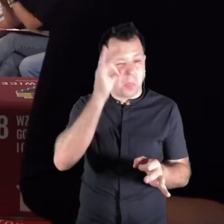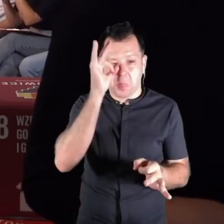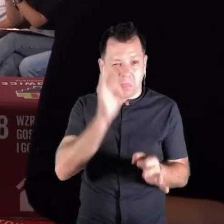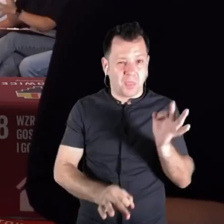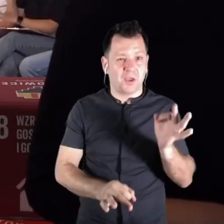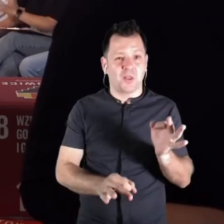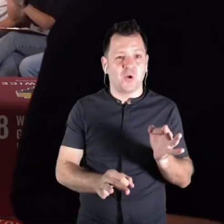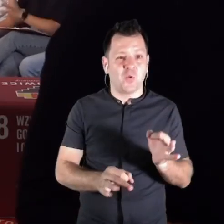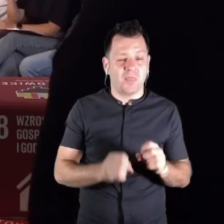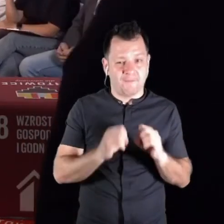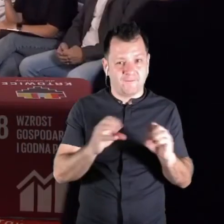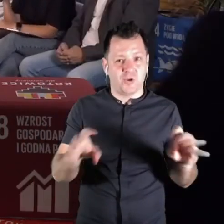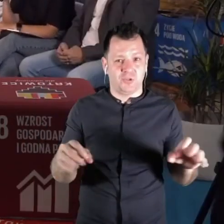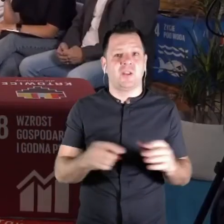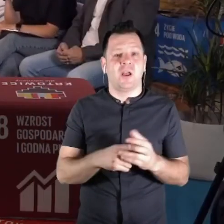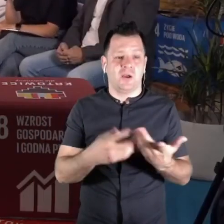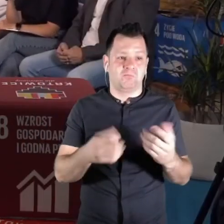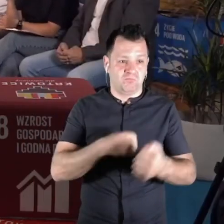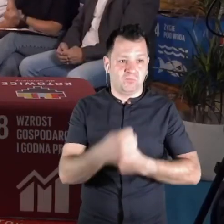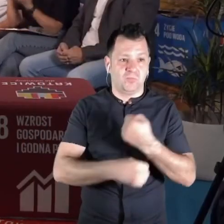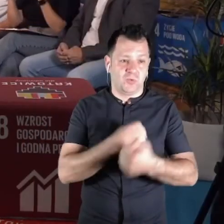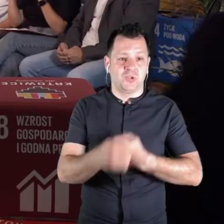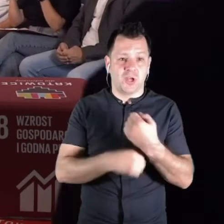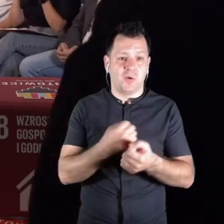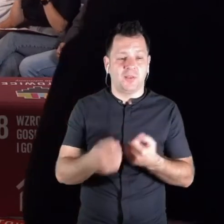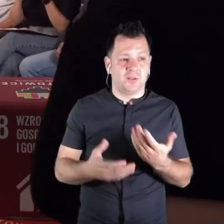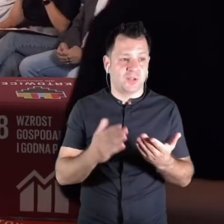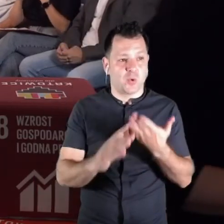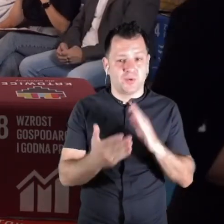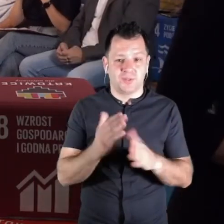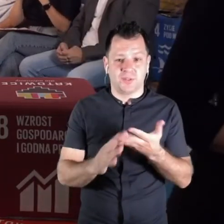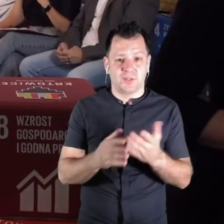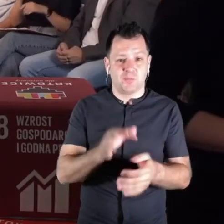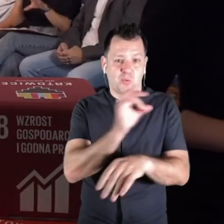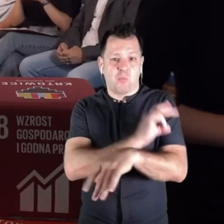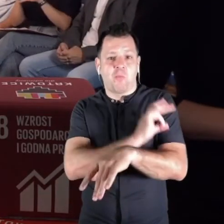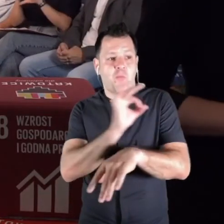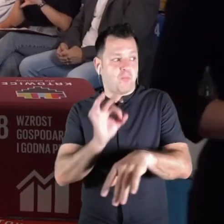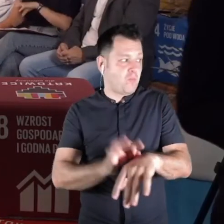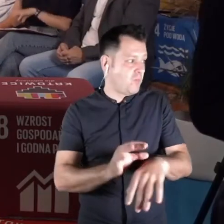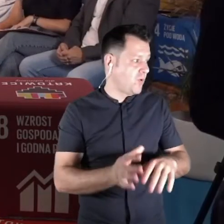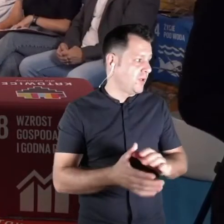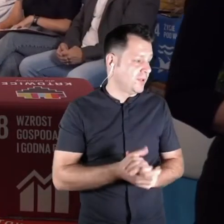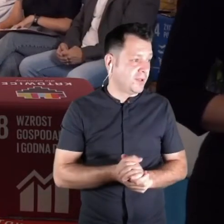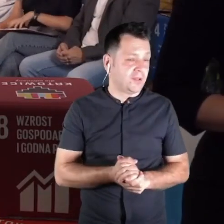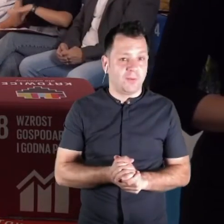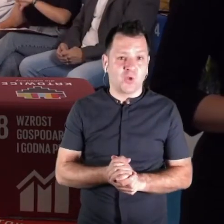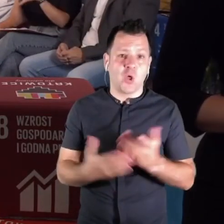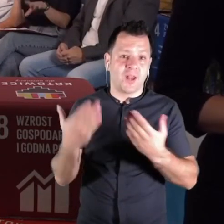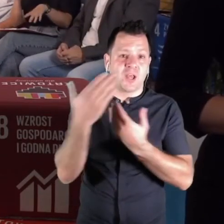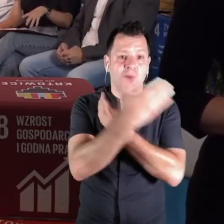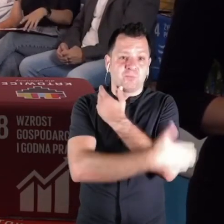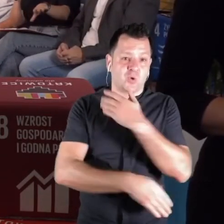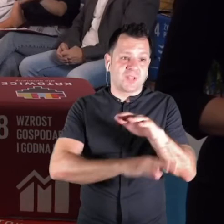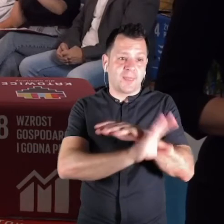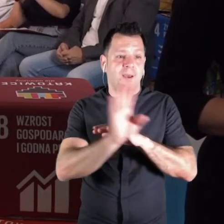like designer's perspective. Now we will go to our last presentation, and then we will take a short break for a